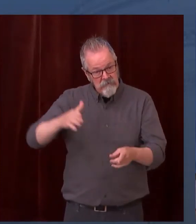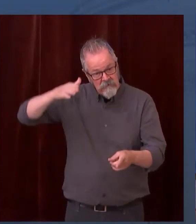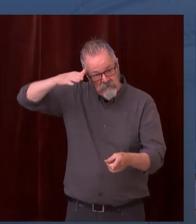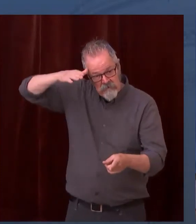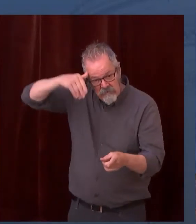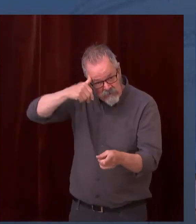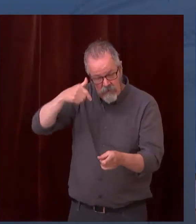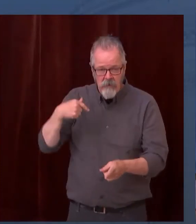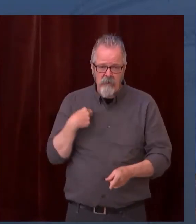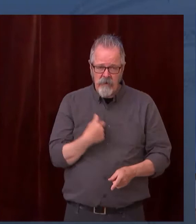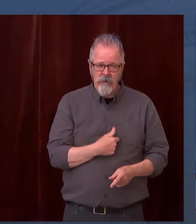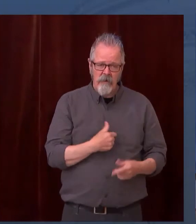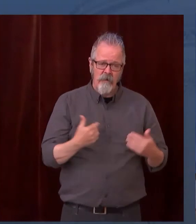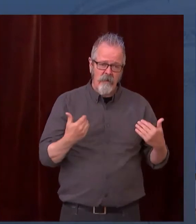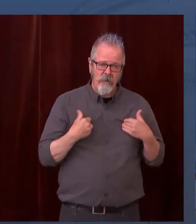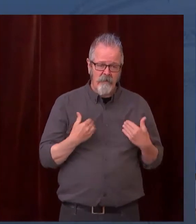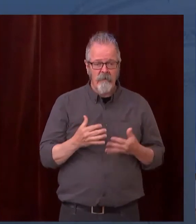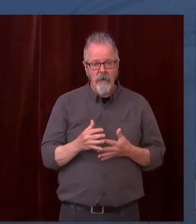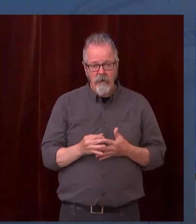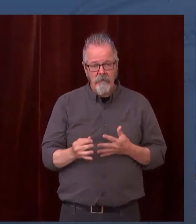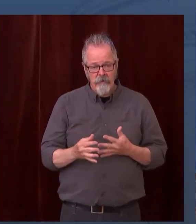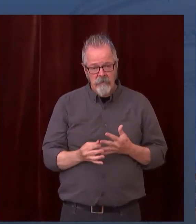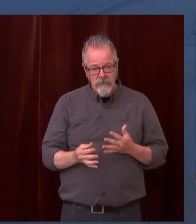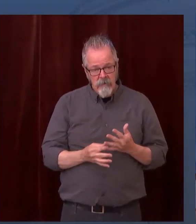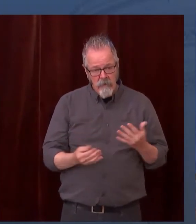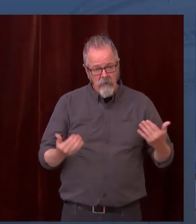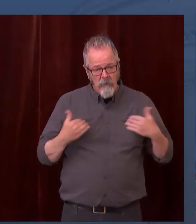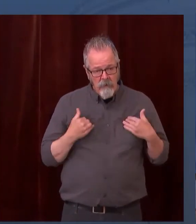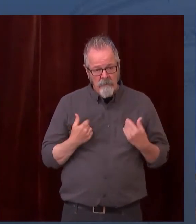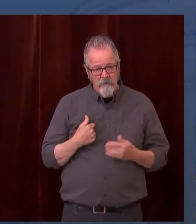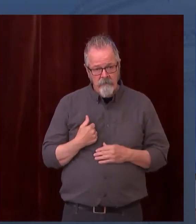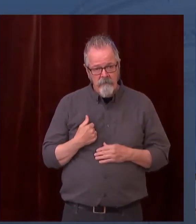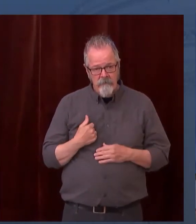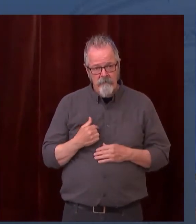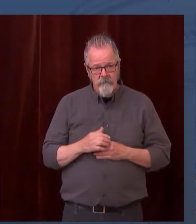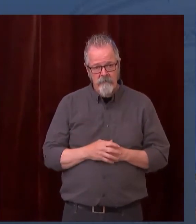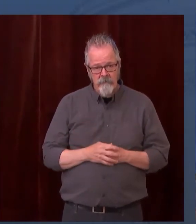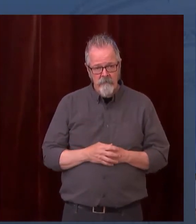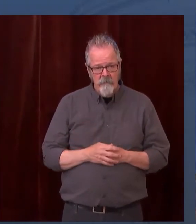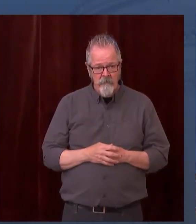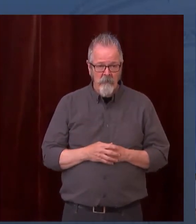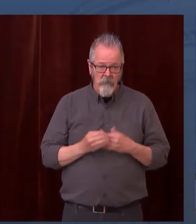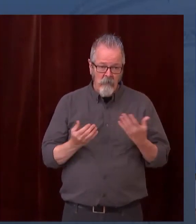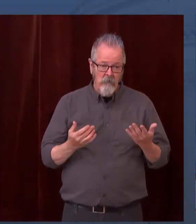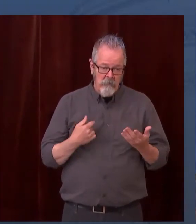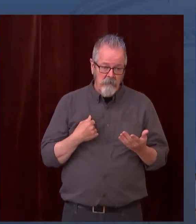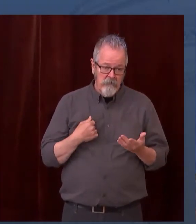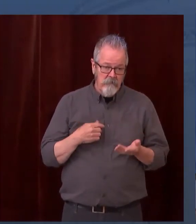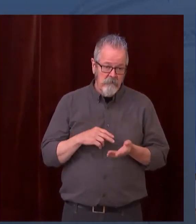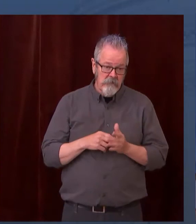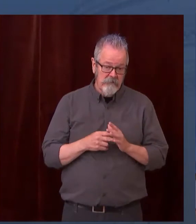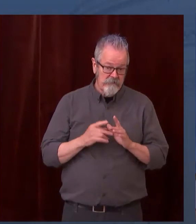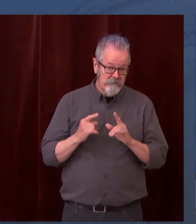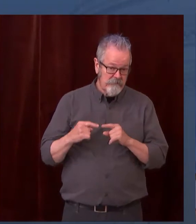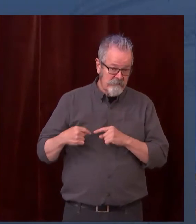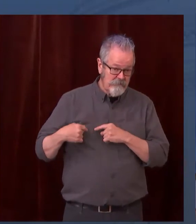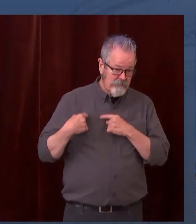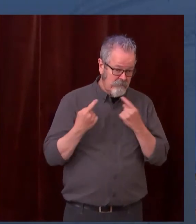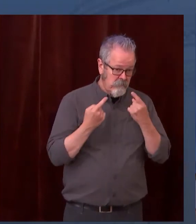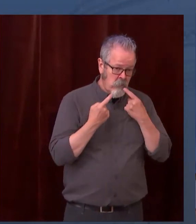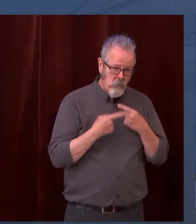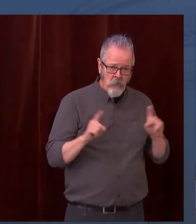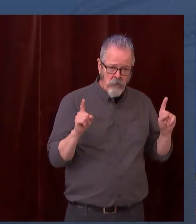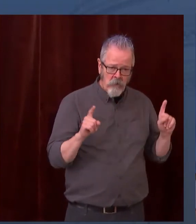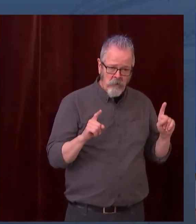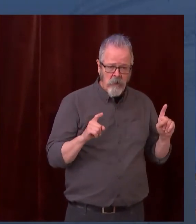action against businesses. Almost all of them have been successful in short order. But we should not have to go that route, and I don't believe